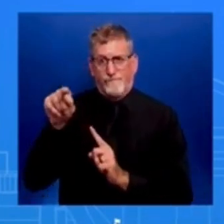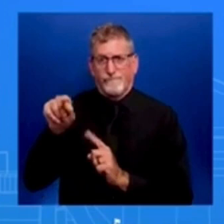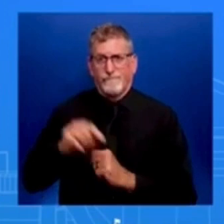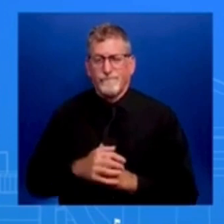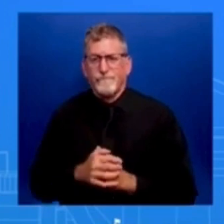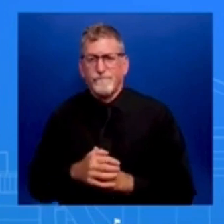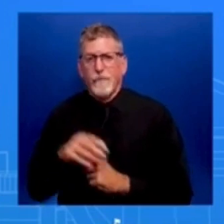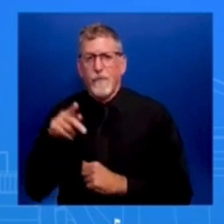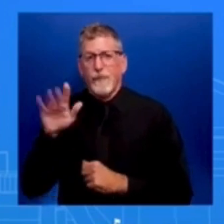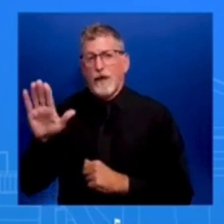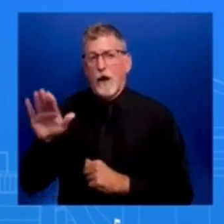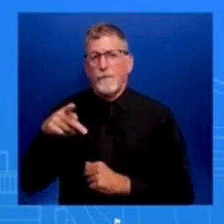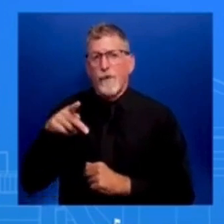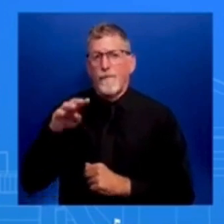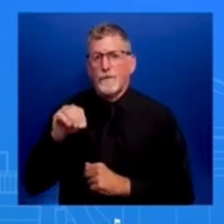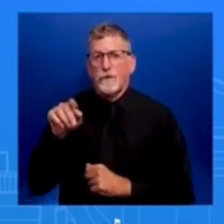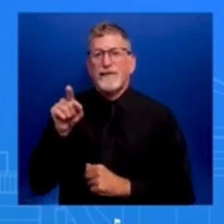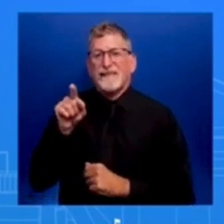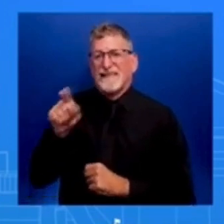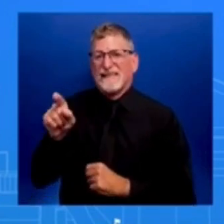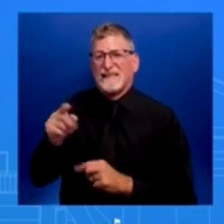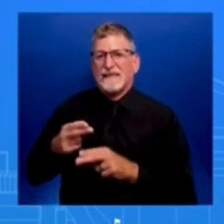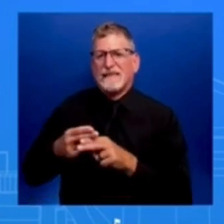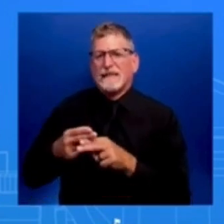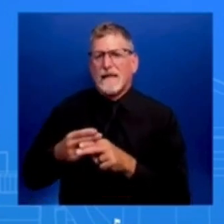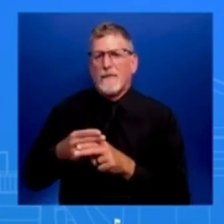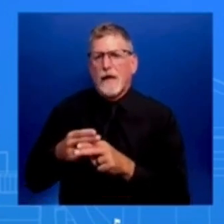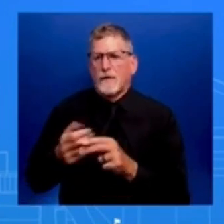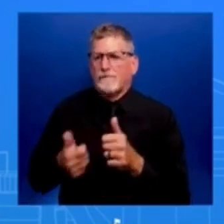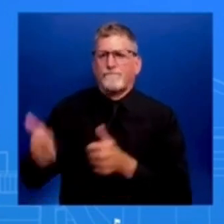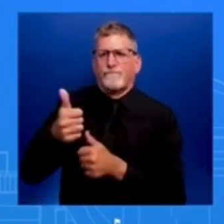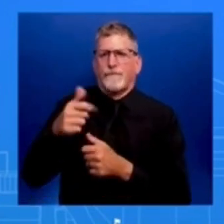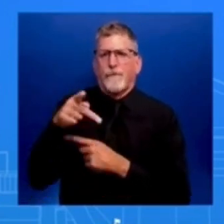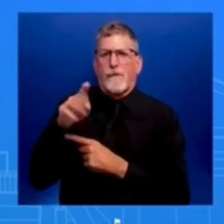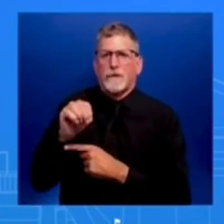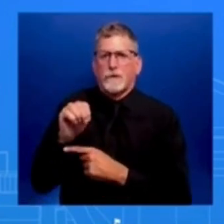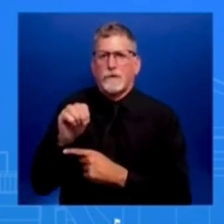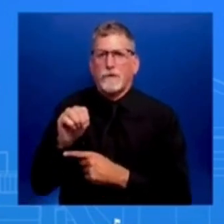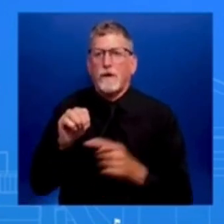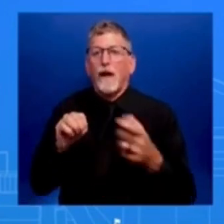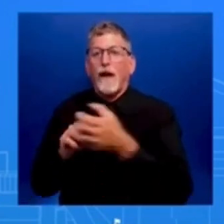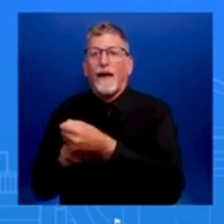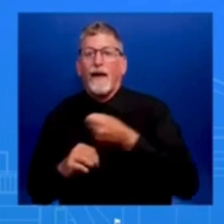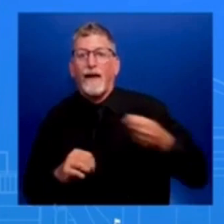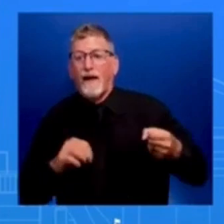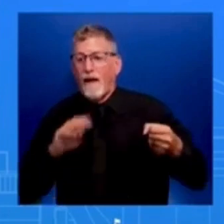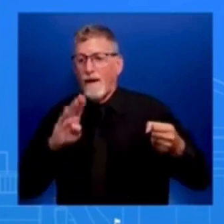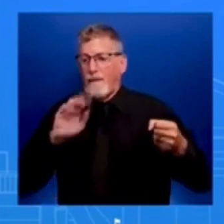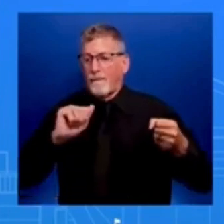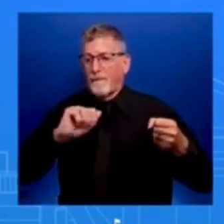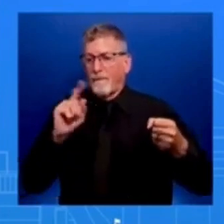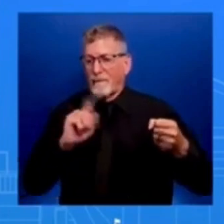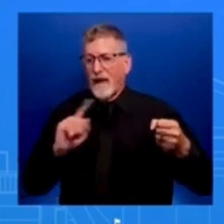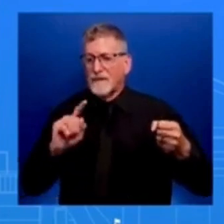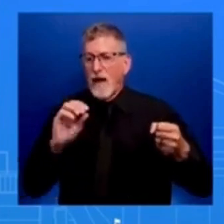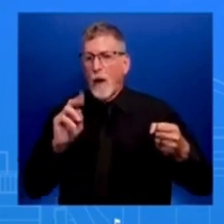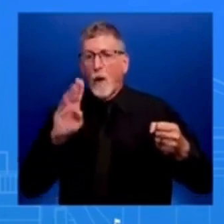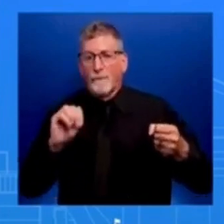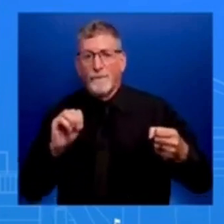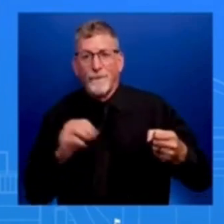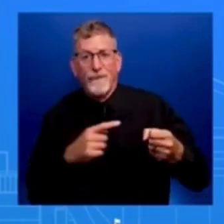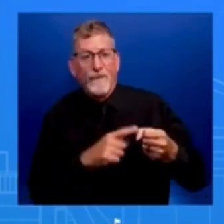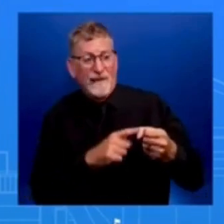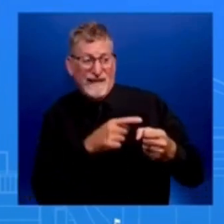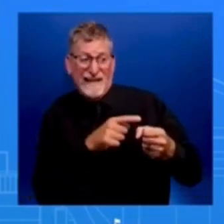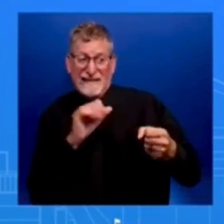president, Bazoum, was still the legitimate president, and that negotiations were still ongoing. And so that's important to note. The situation remains fluid. It is